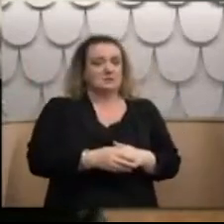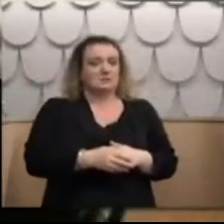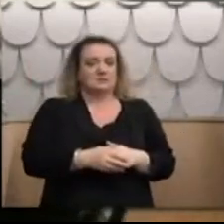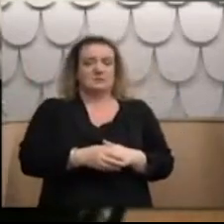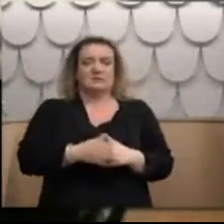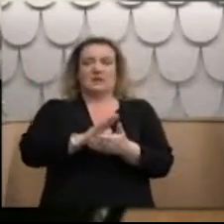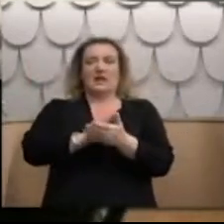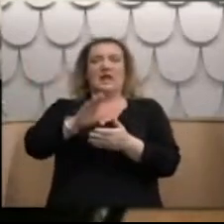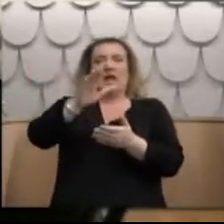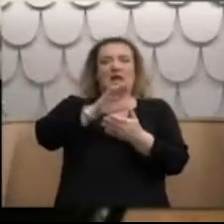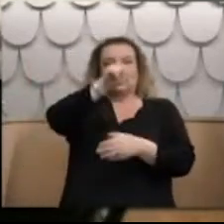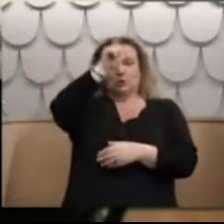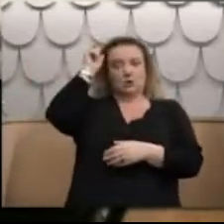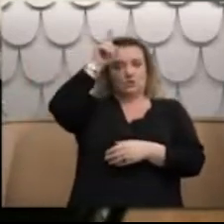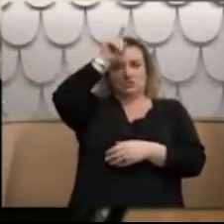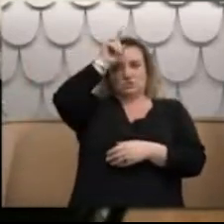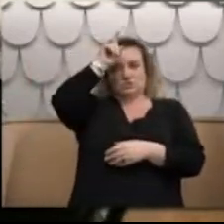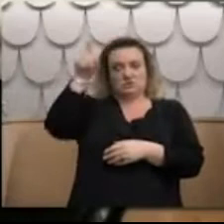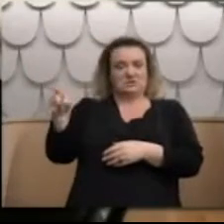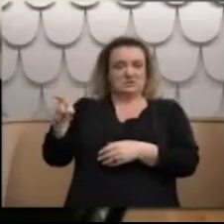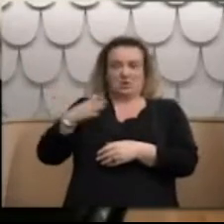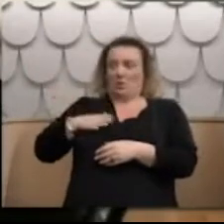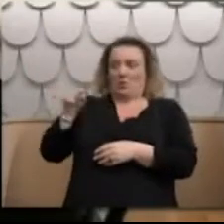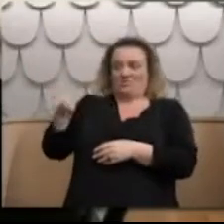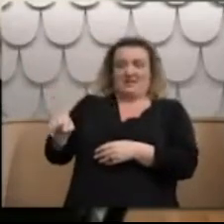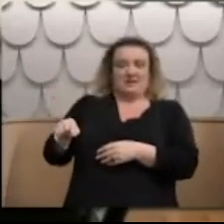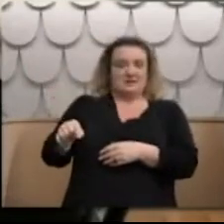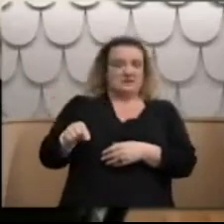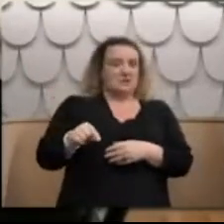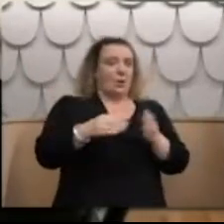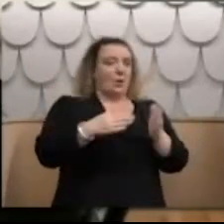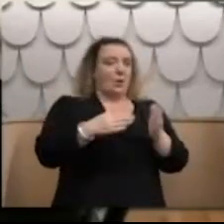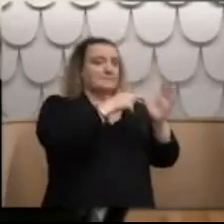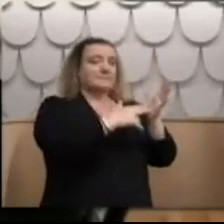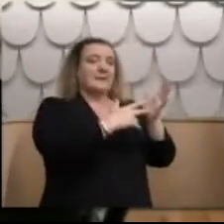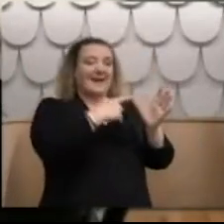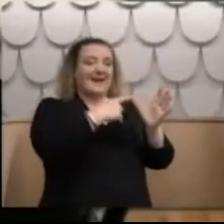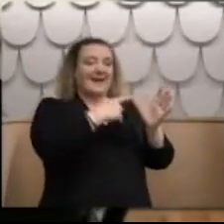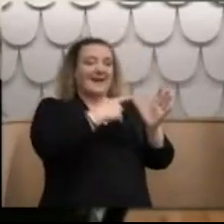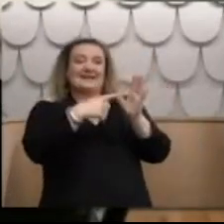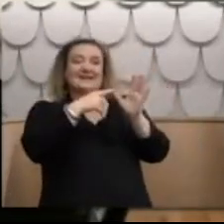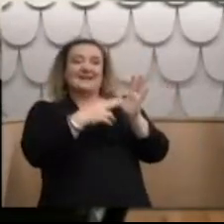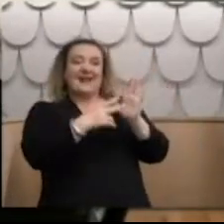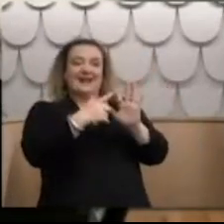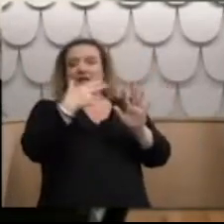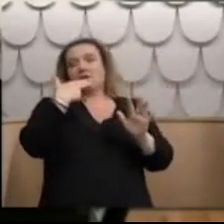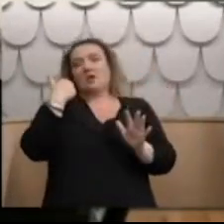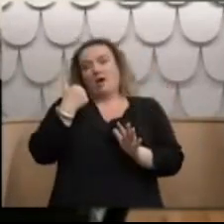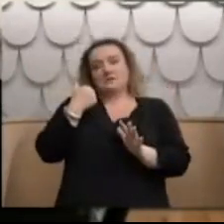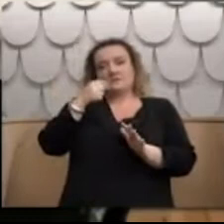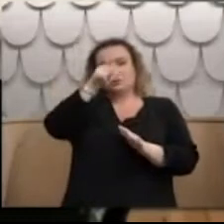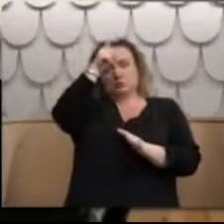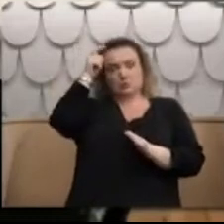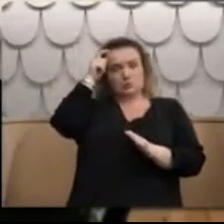there. So Mana and Tane were nurses as well? Yeah. How long did they, if you remember, Donald, if you